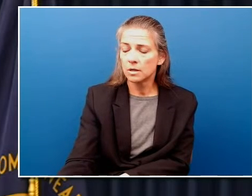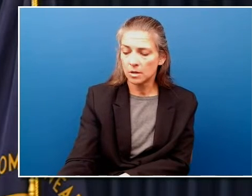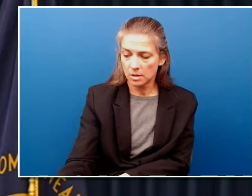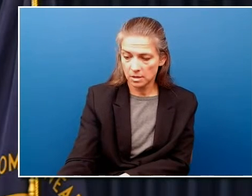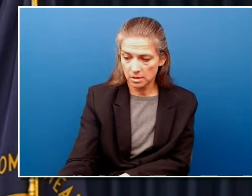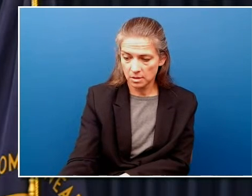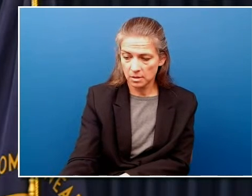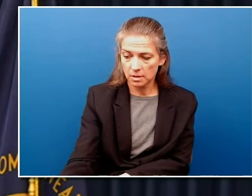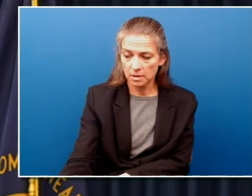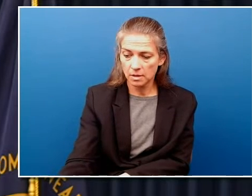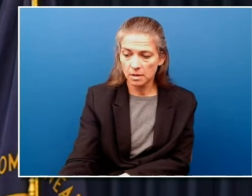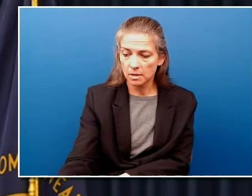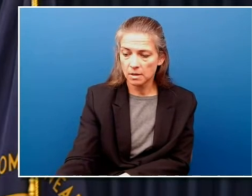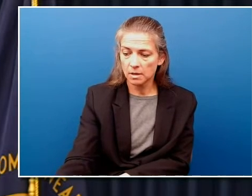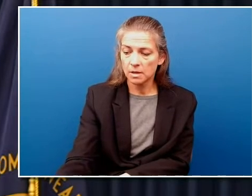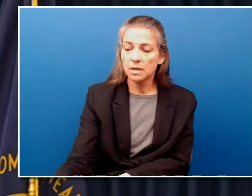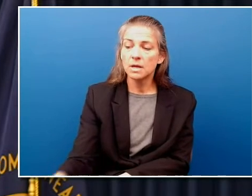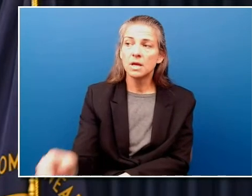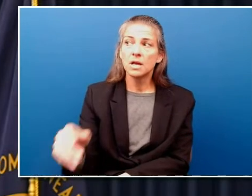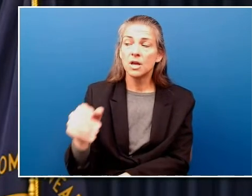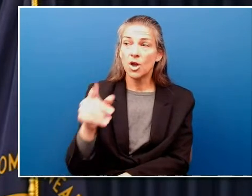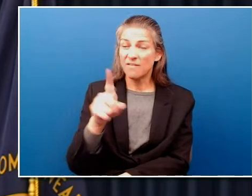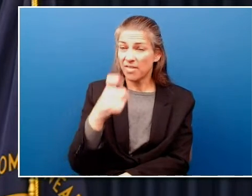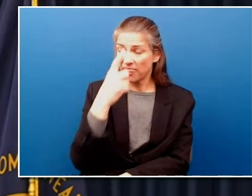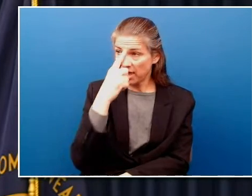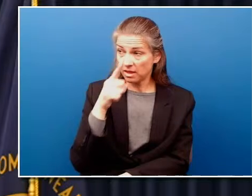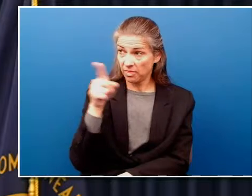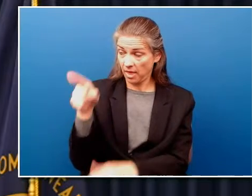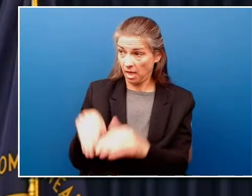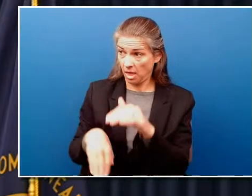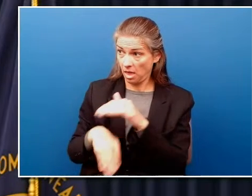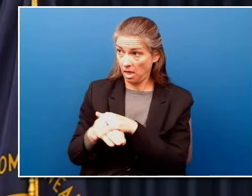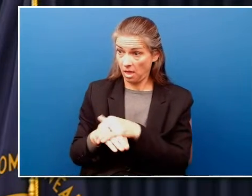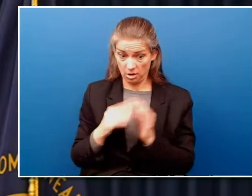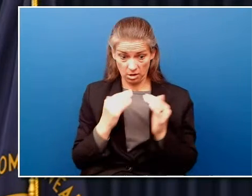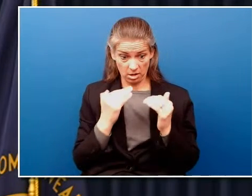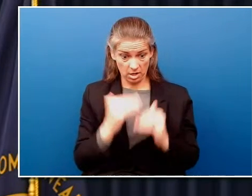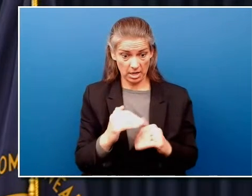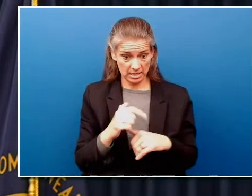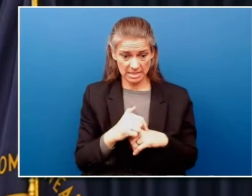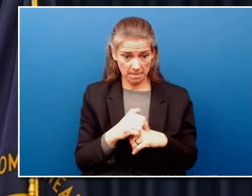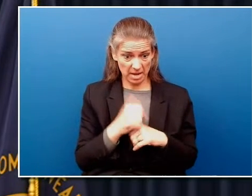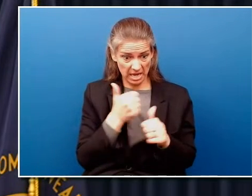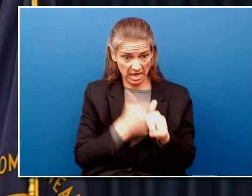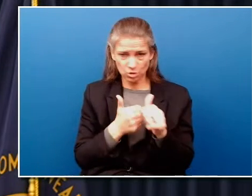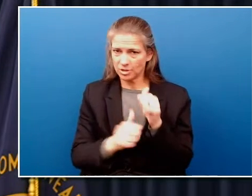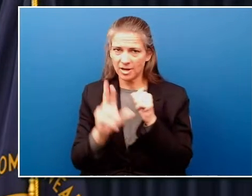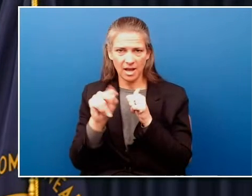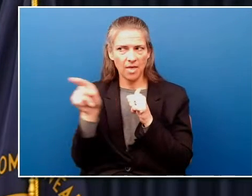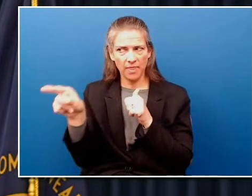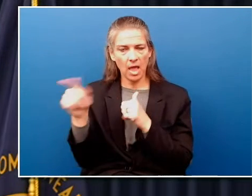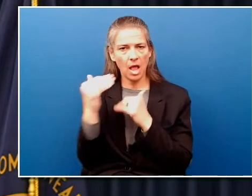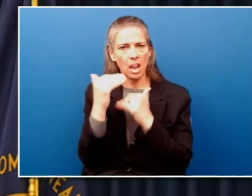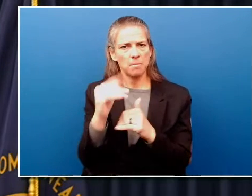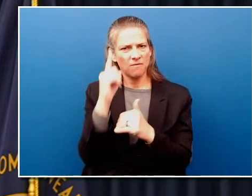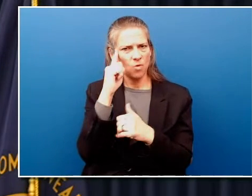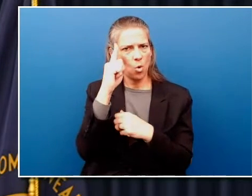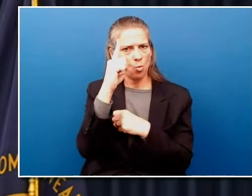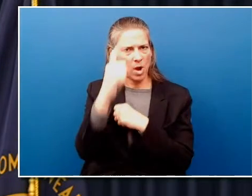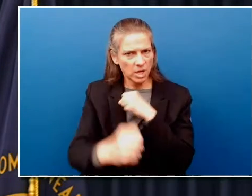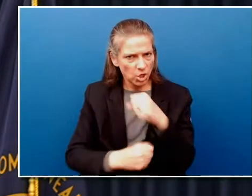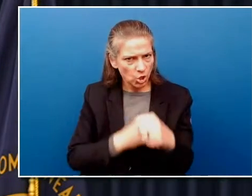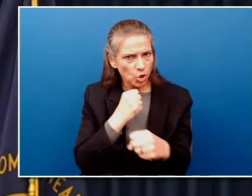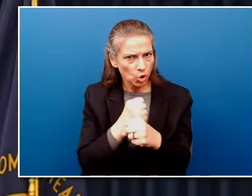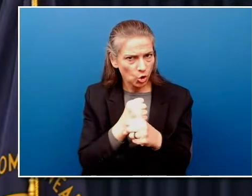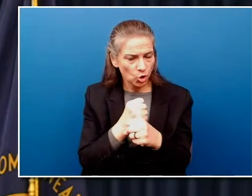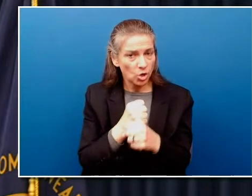for a whole year of responding to disasters, given what we faced, but there's a separate limit of $4 million